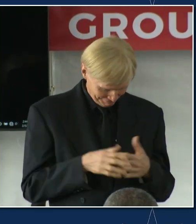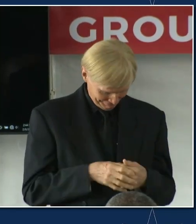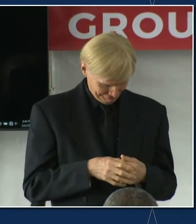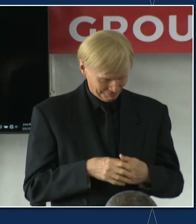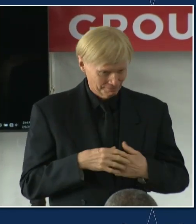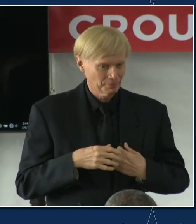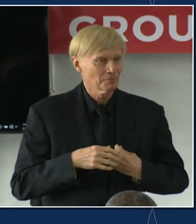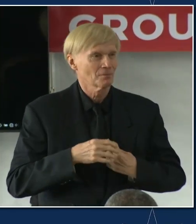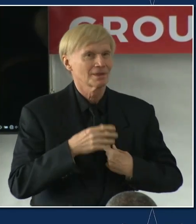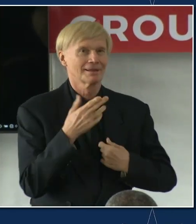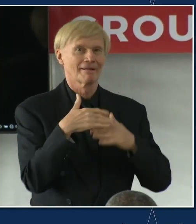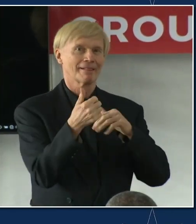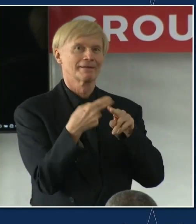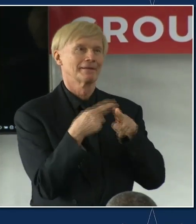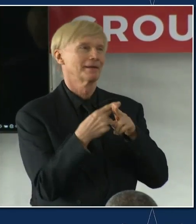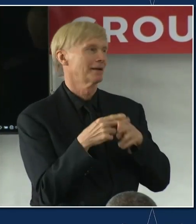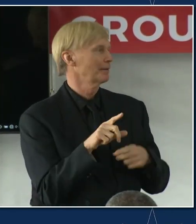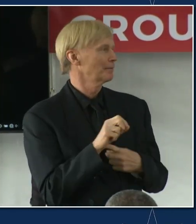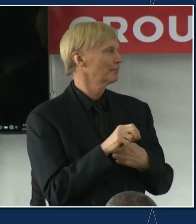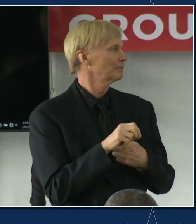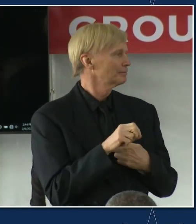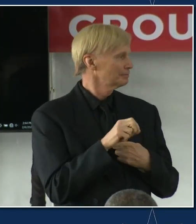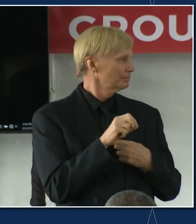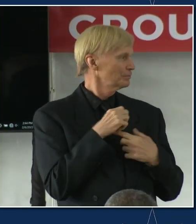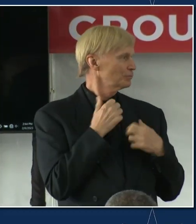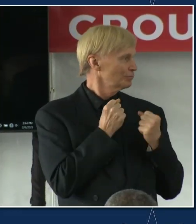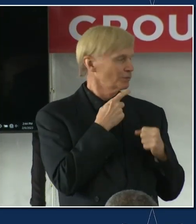throw out a name, Lorraine Dixon,